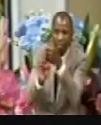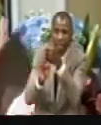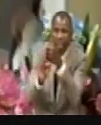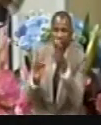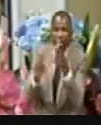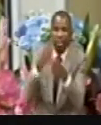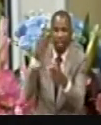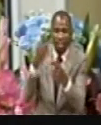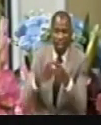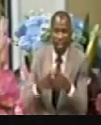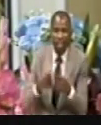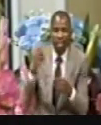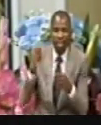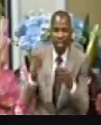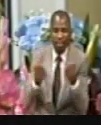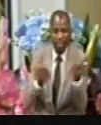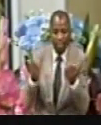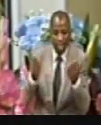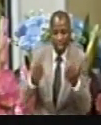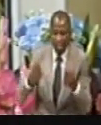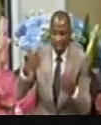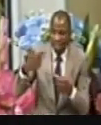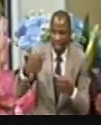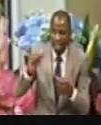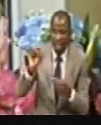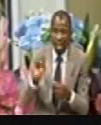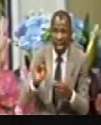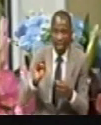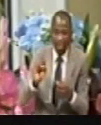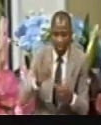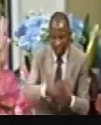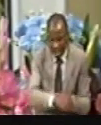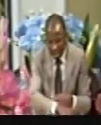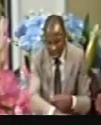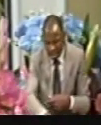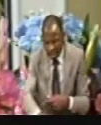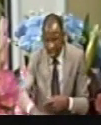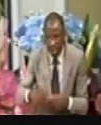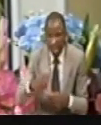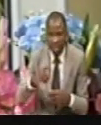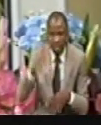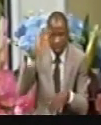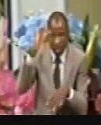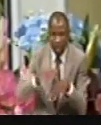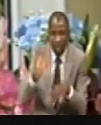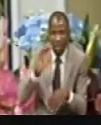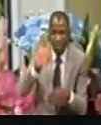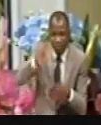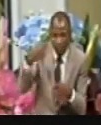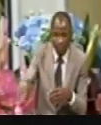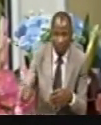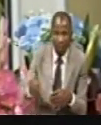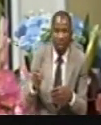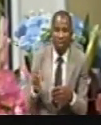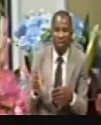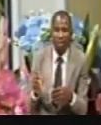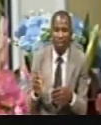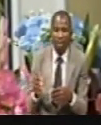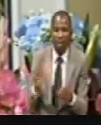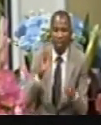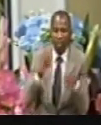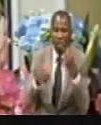forward, a car knocked me down. And the gas that I was holding scratched the